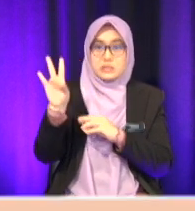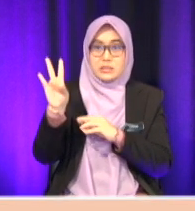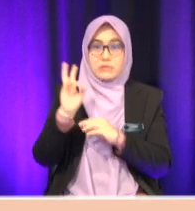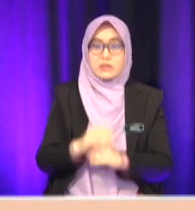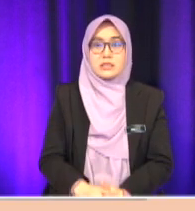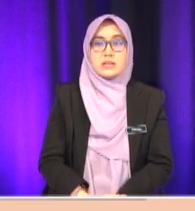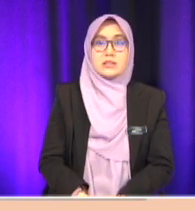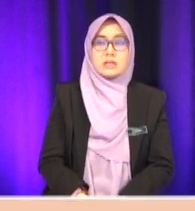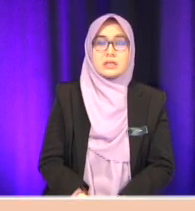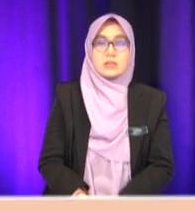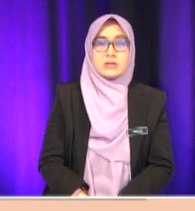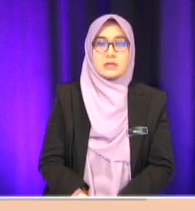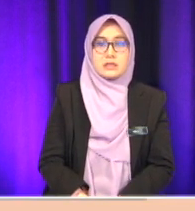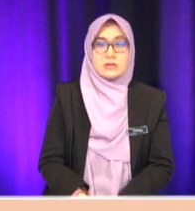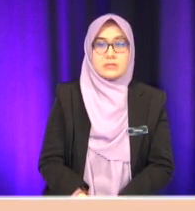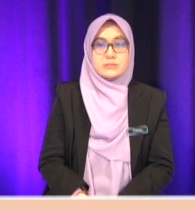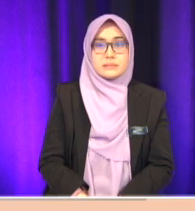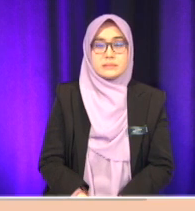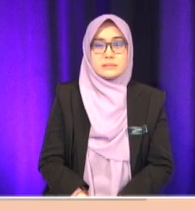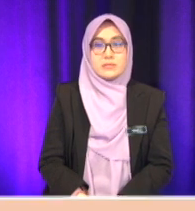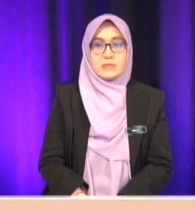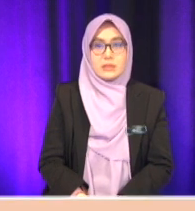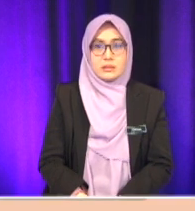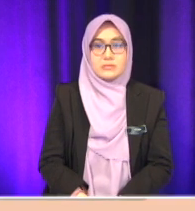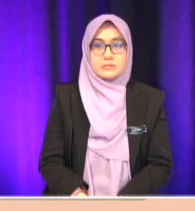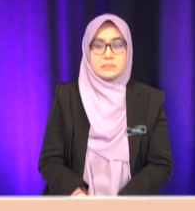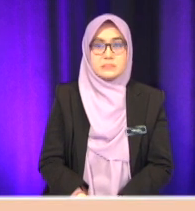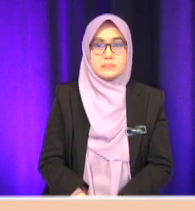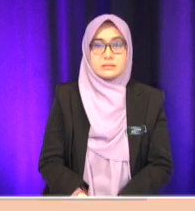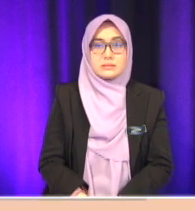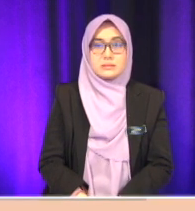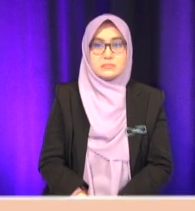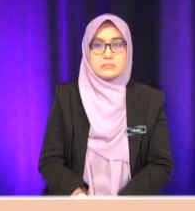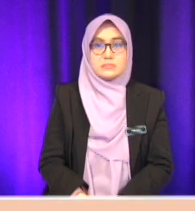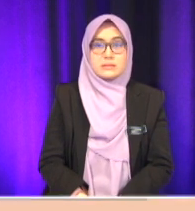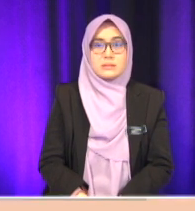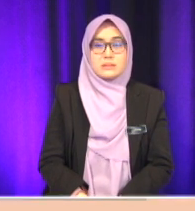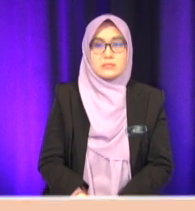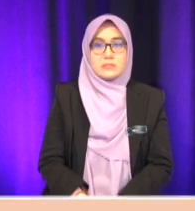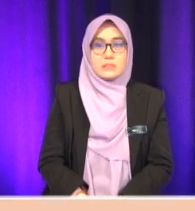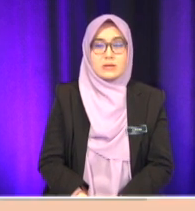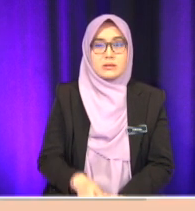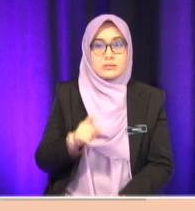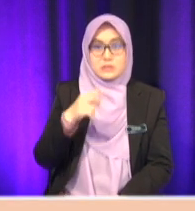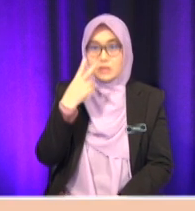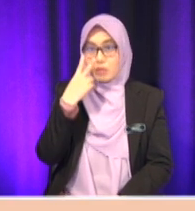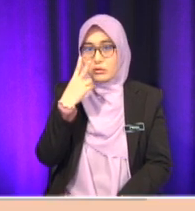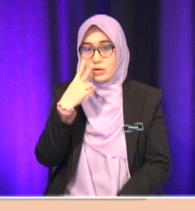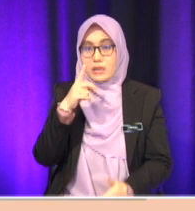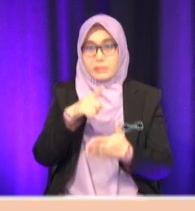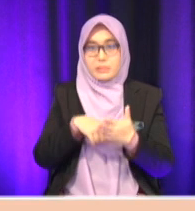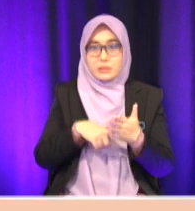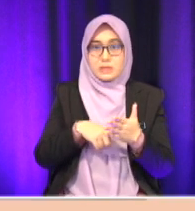about revealing our secrets and inner feelings. And then everyone has to